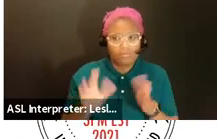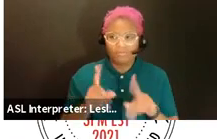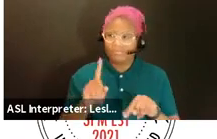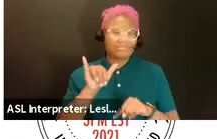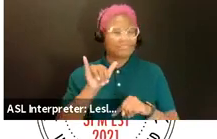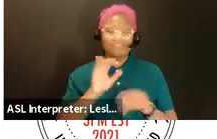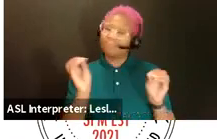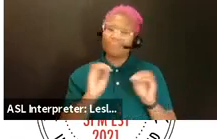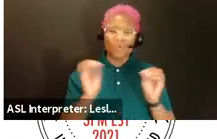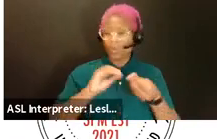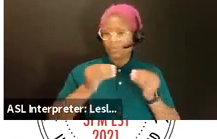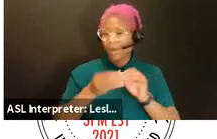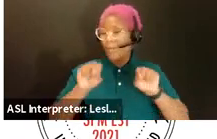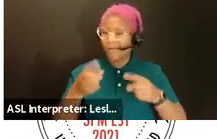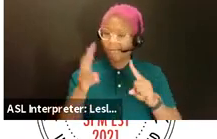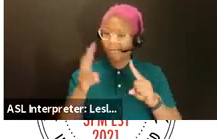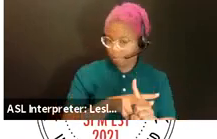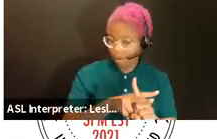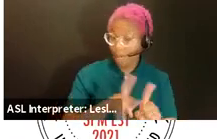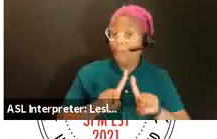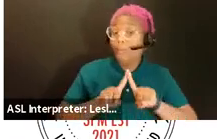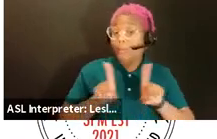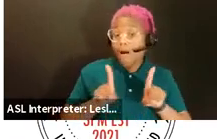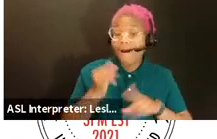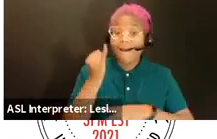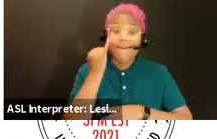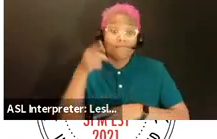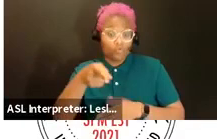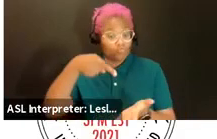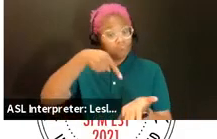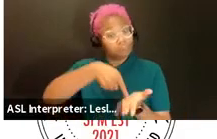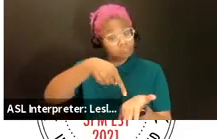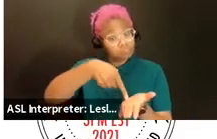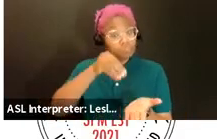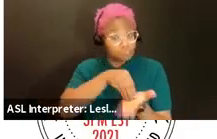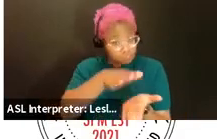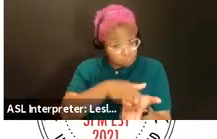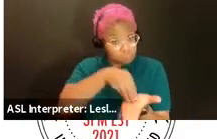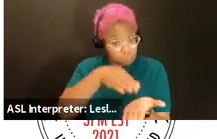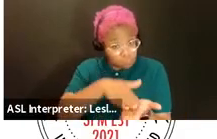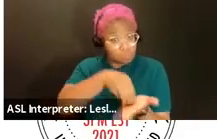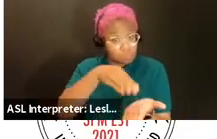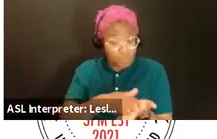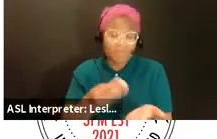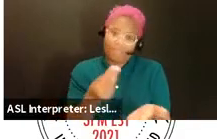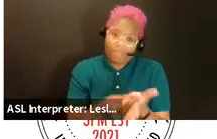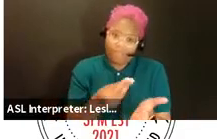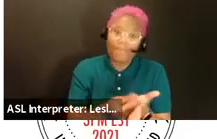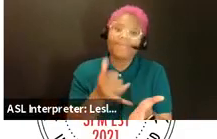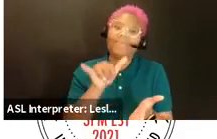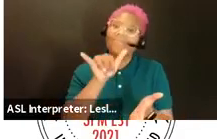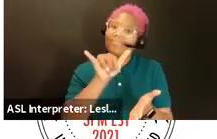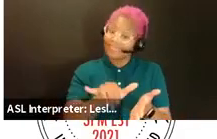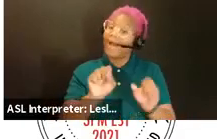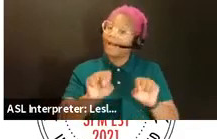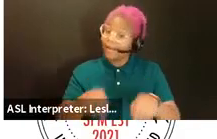fixed number, but what we are seeing is that the more you document the information that the claim that you're making, the more likely it is that the